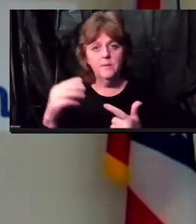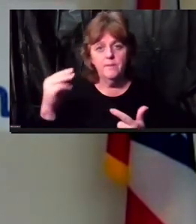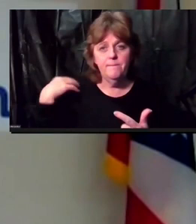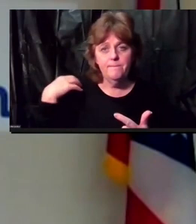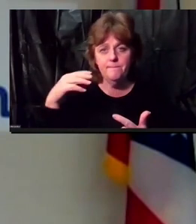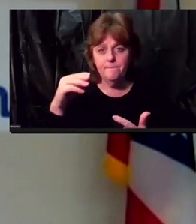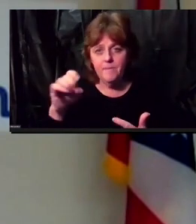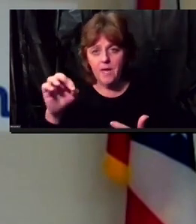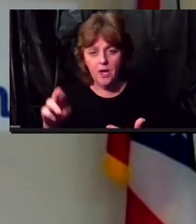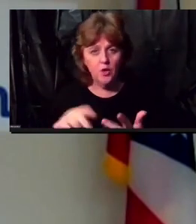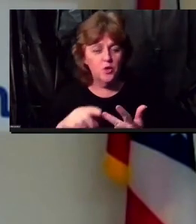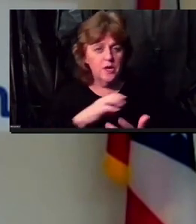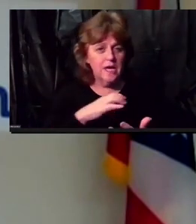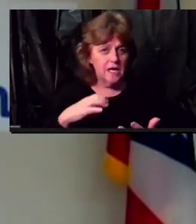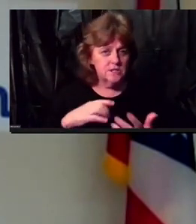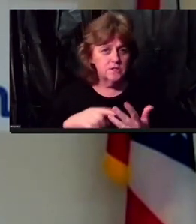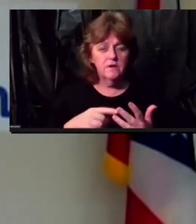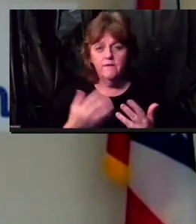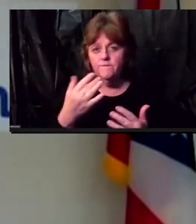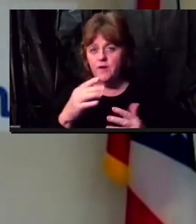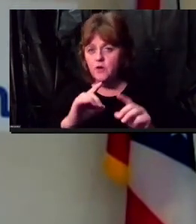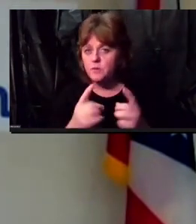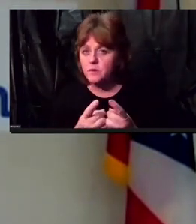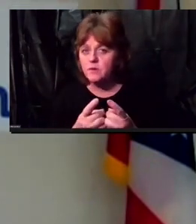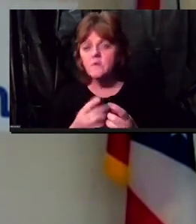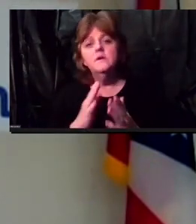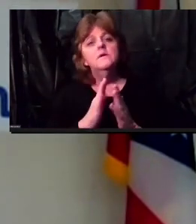council, and the fire department, please do not